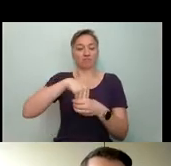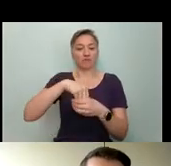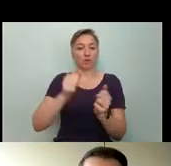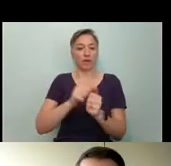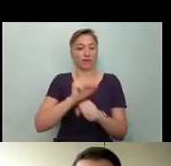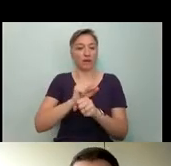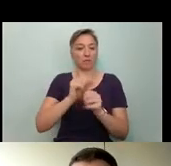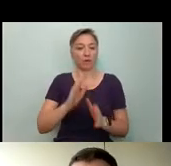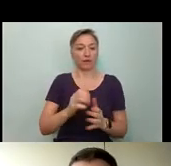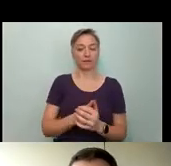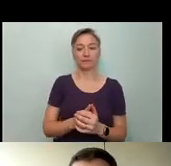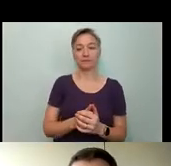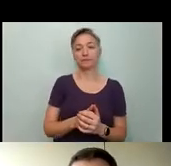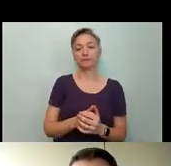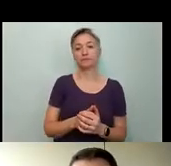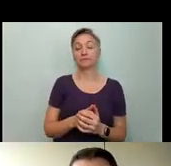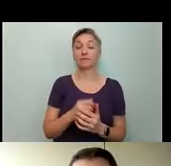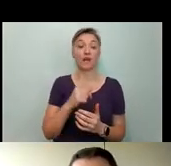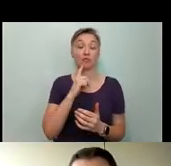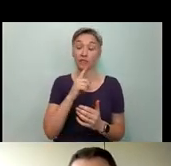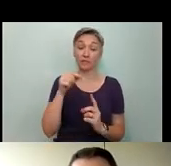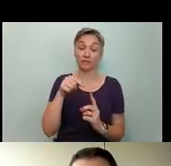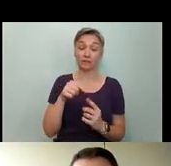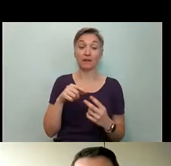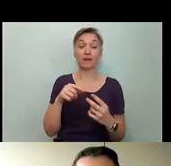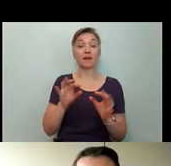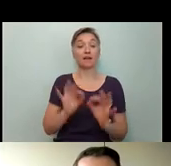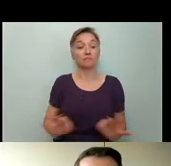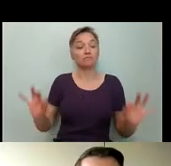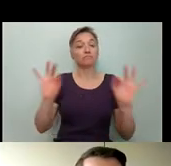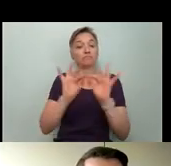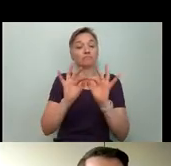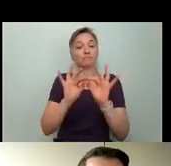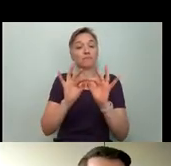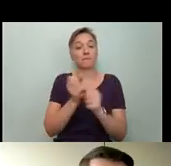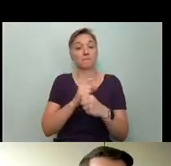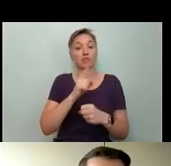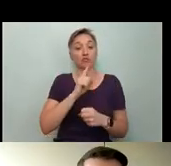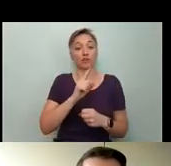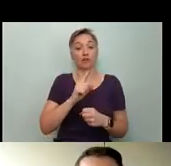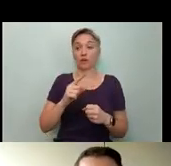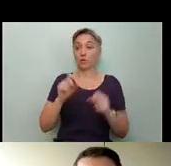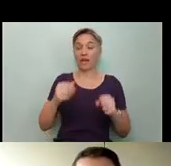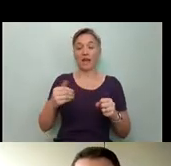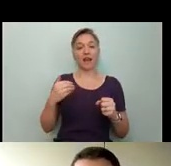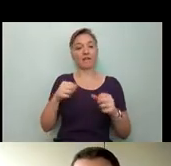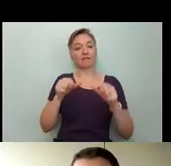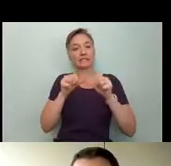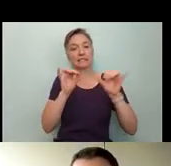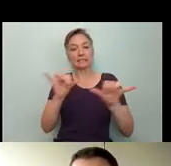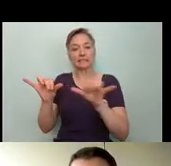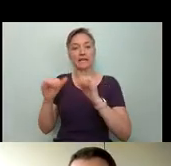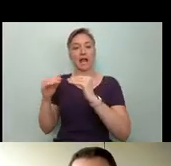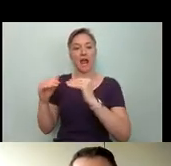It is absolutely central to ensuring that we have the ability to drive a consistent, equitable, and